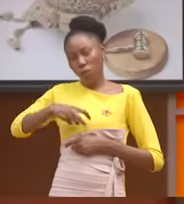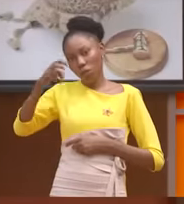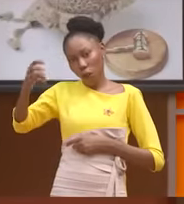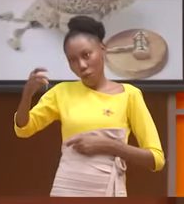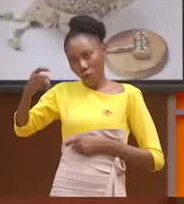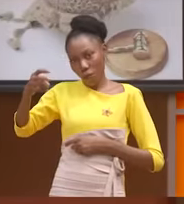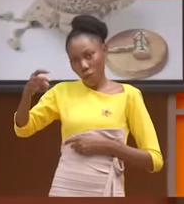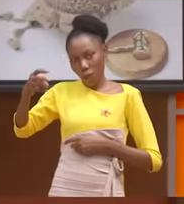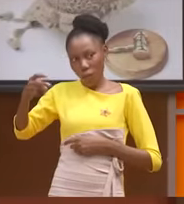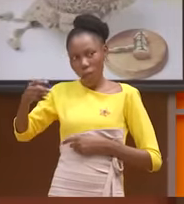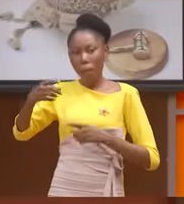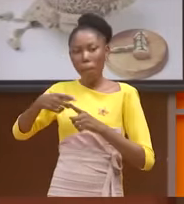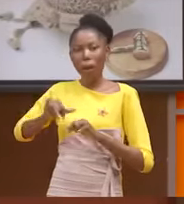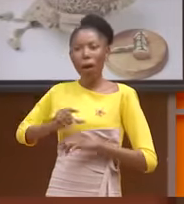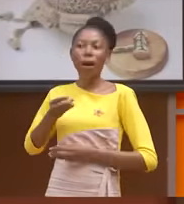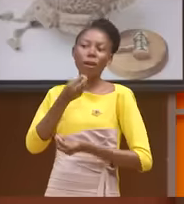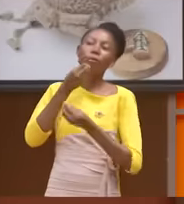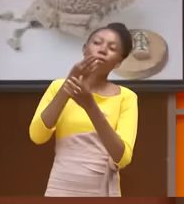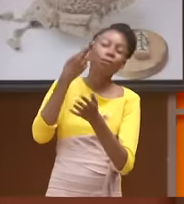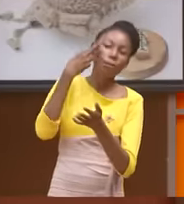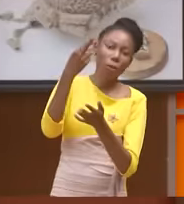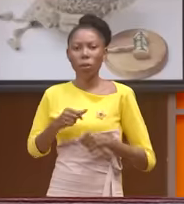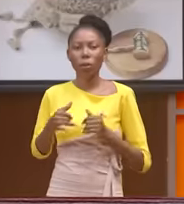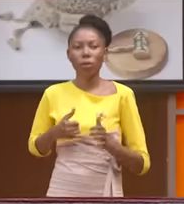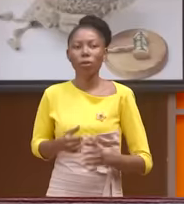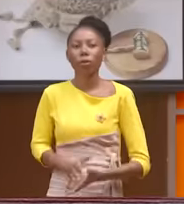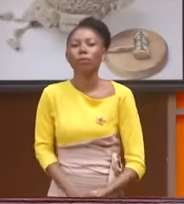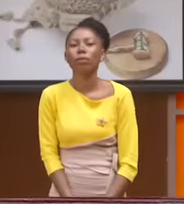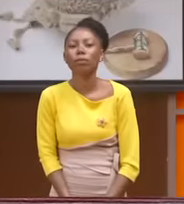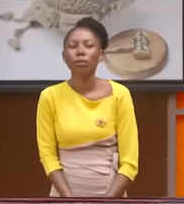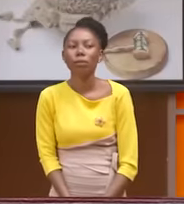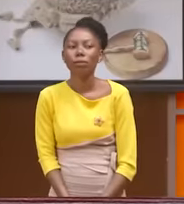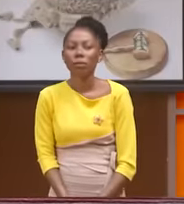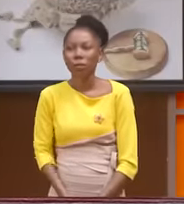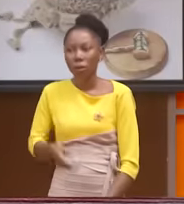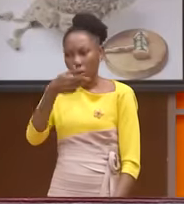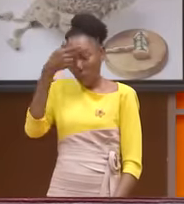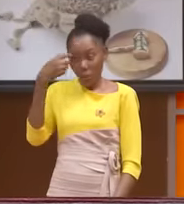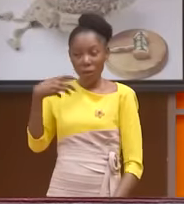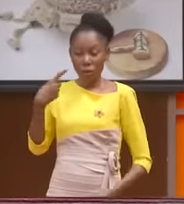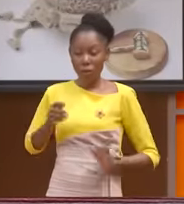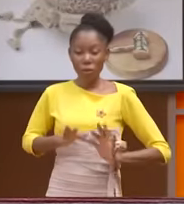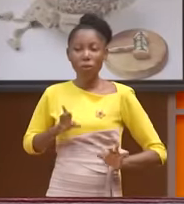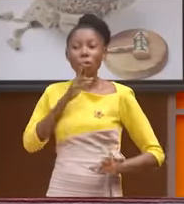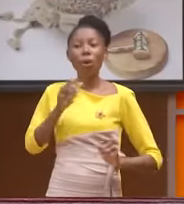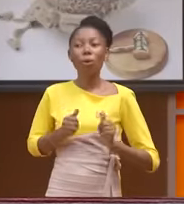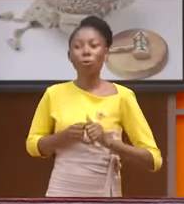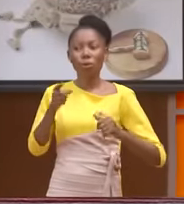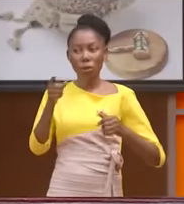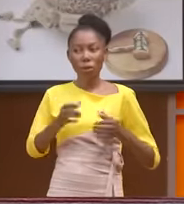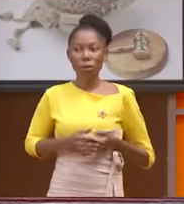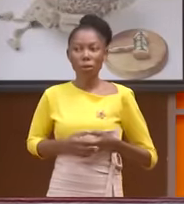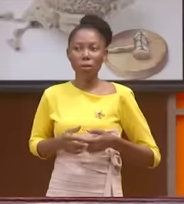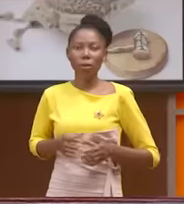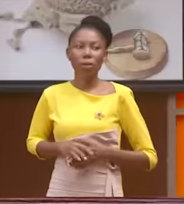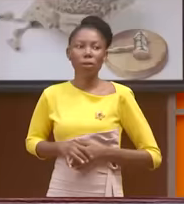not picking up, but I've sent message to her. You have custody right now. The children he